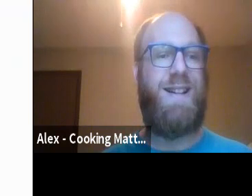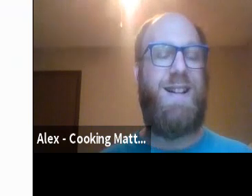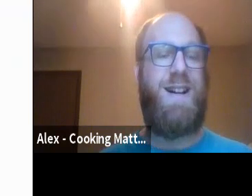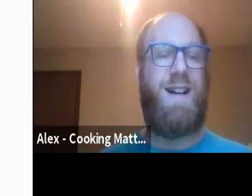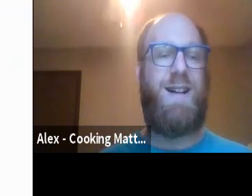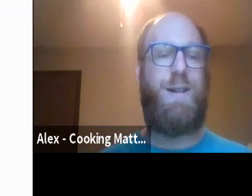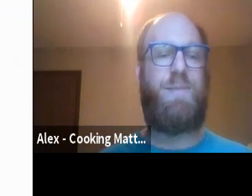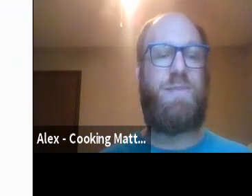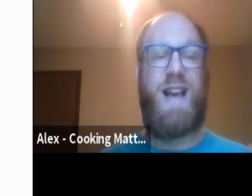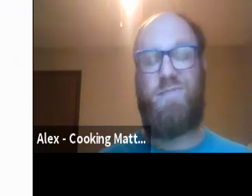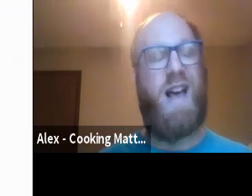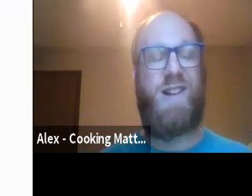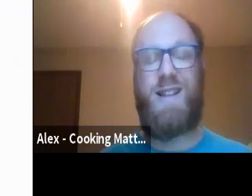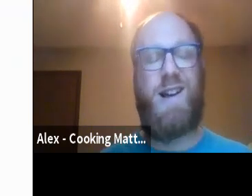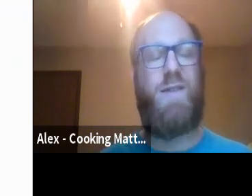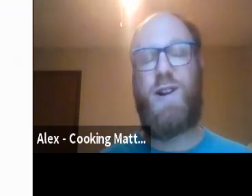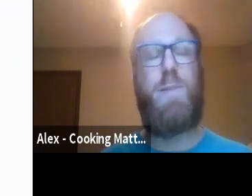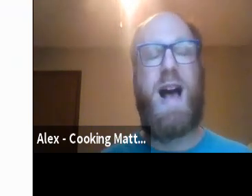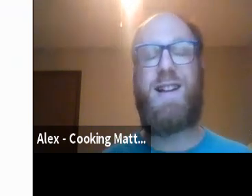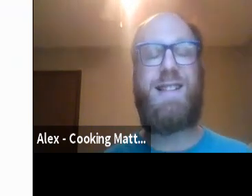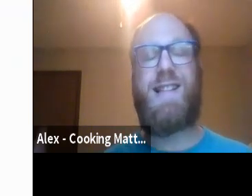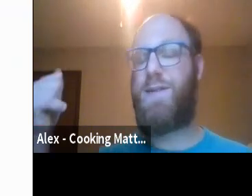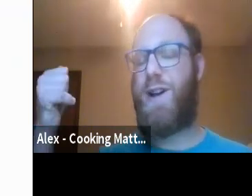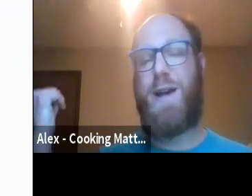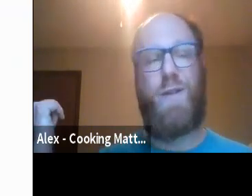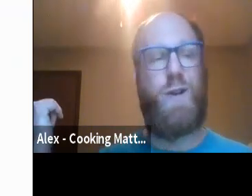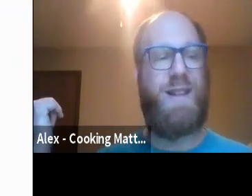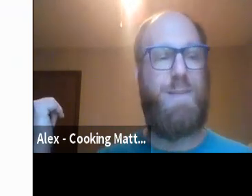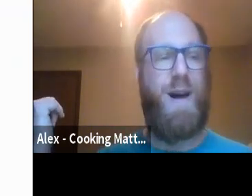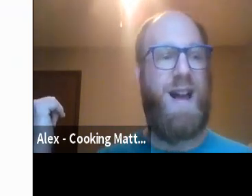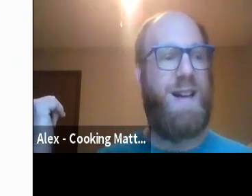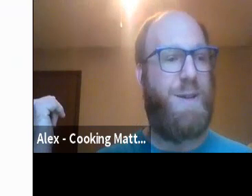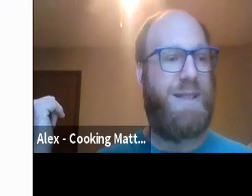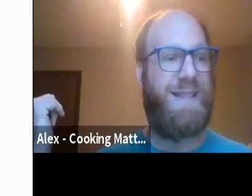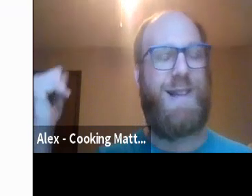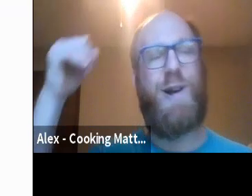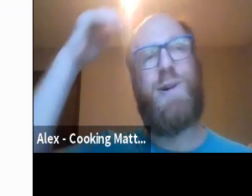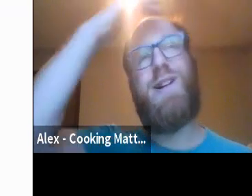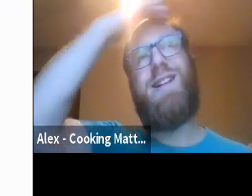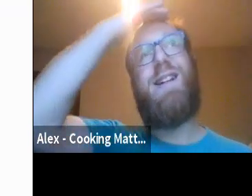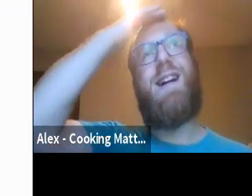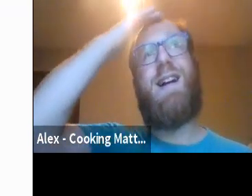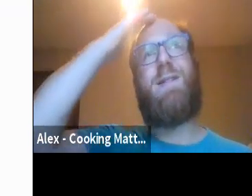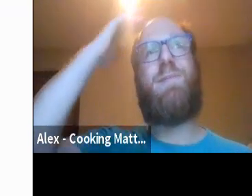And yeah, I don't think I'll ever go back. It saves all my frequently bought items. And